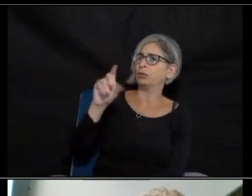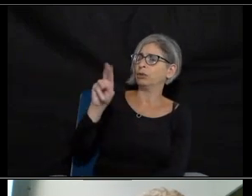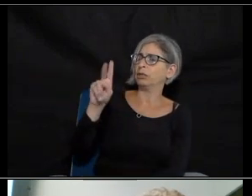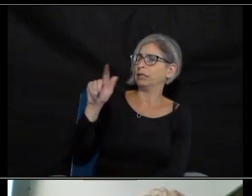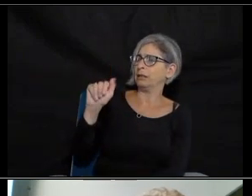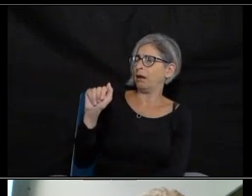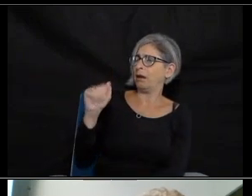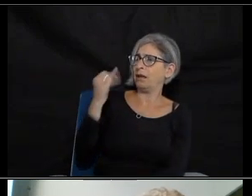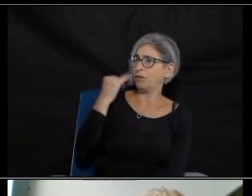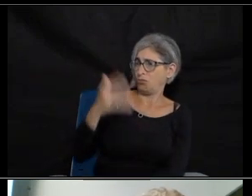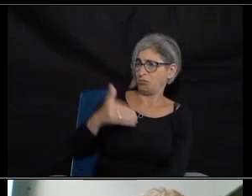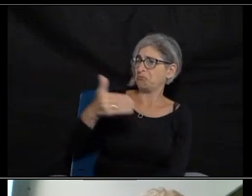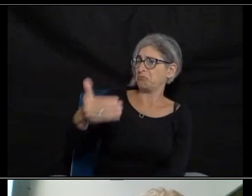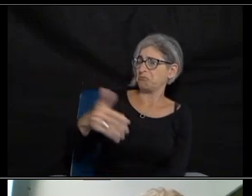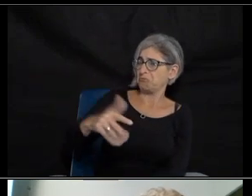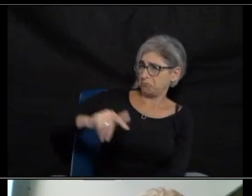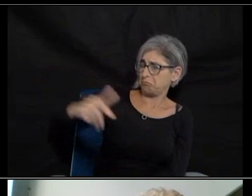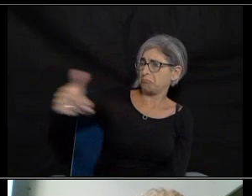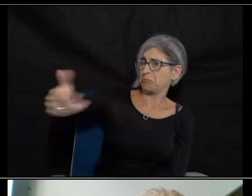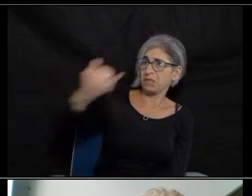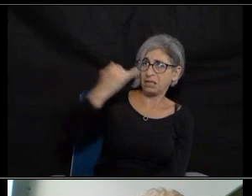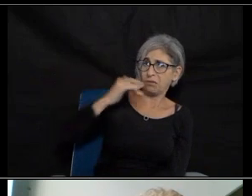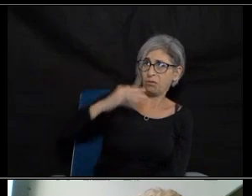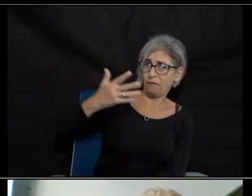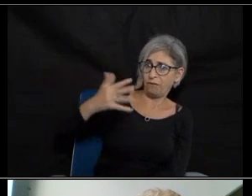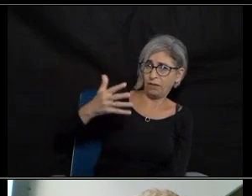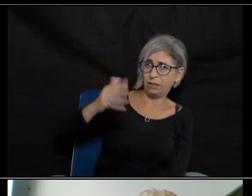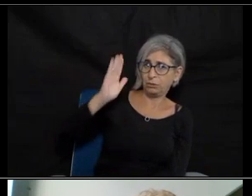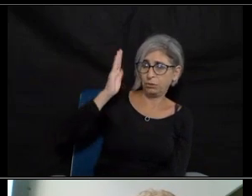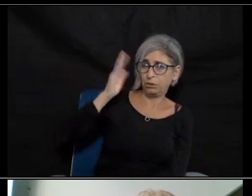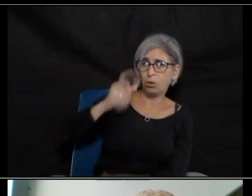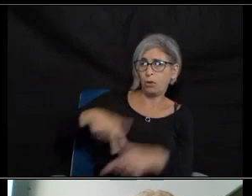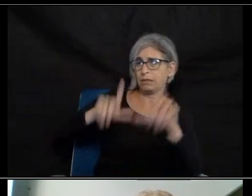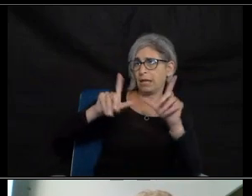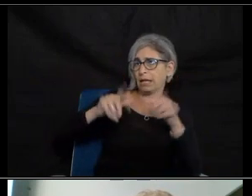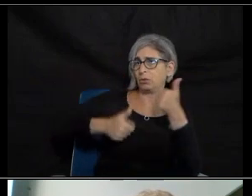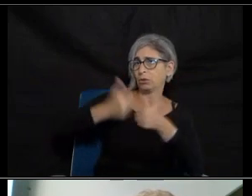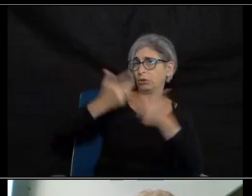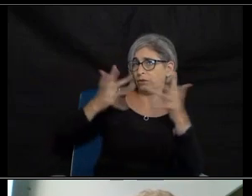want. She was asking if you're finished the presentation or the slide.